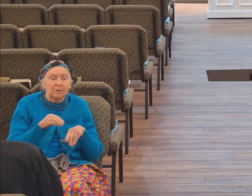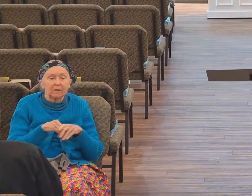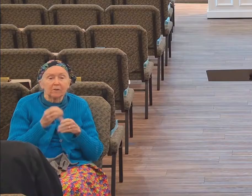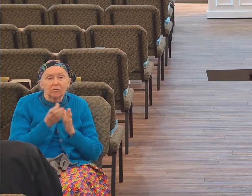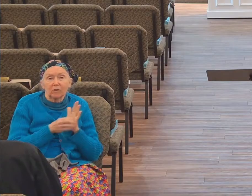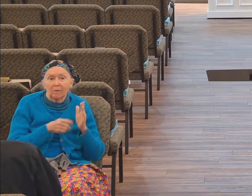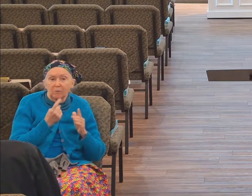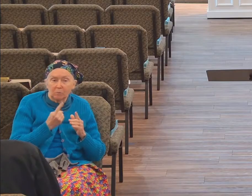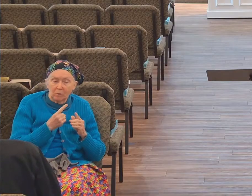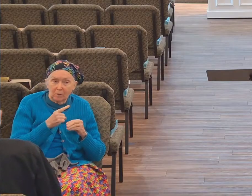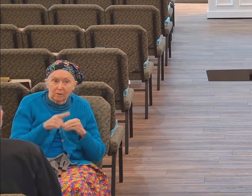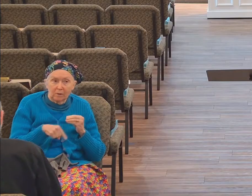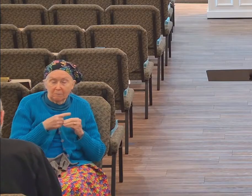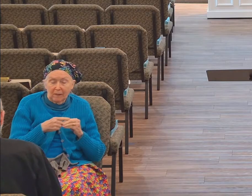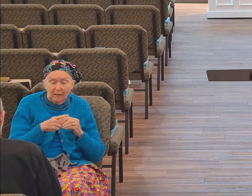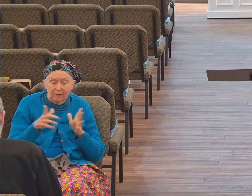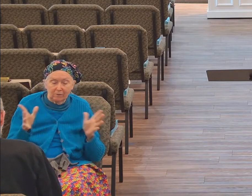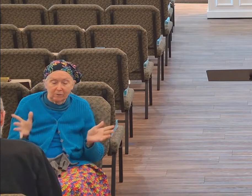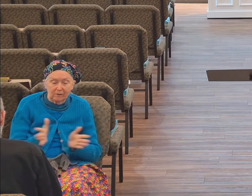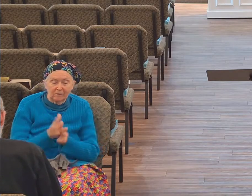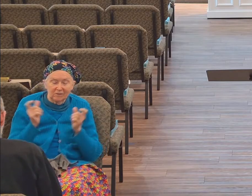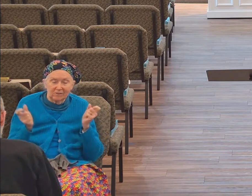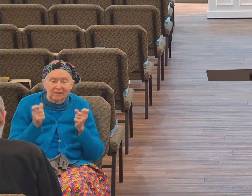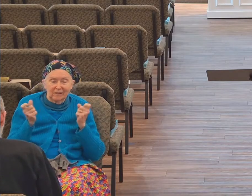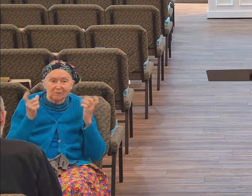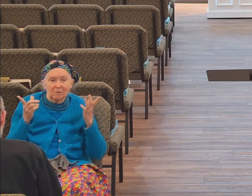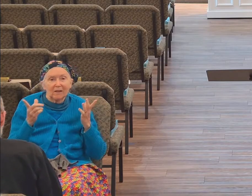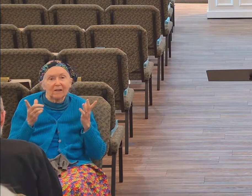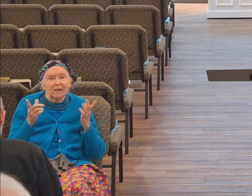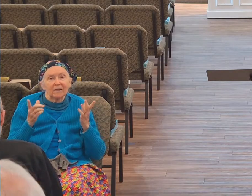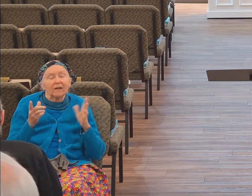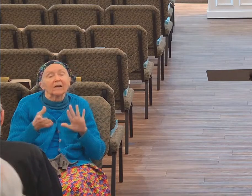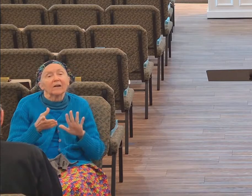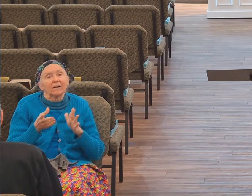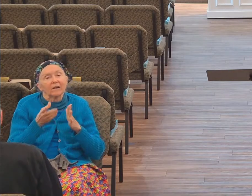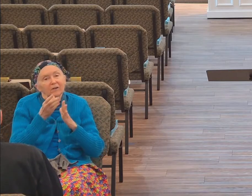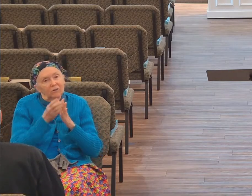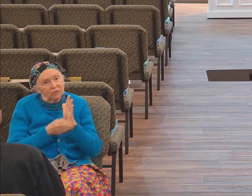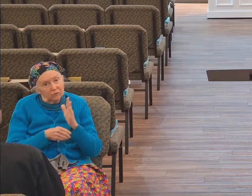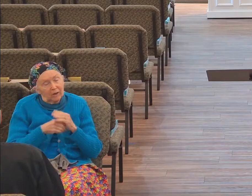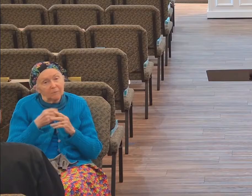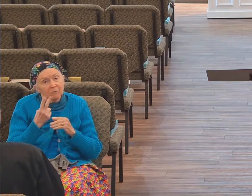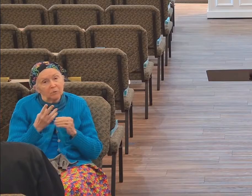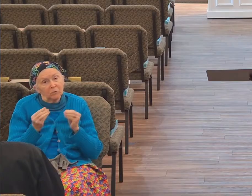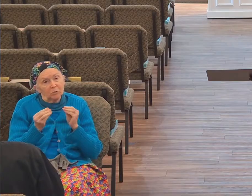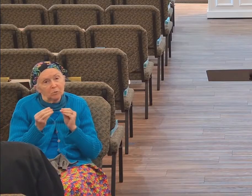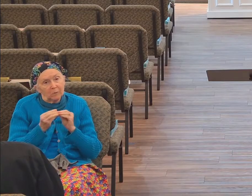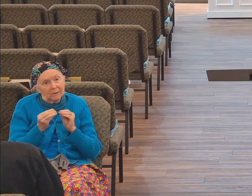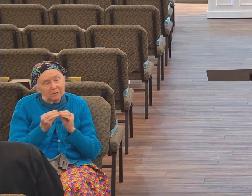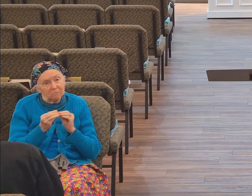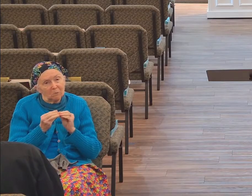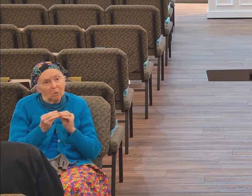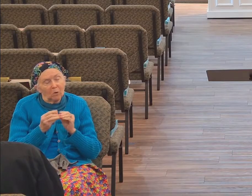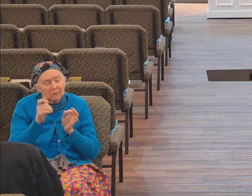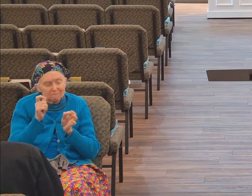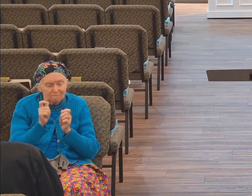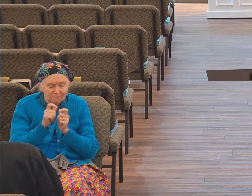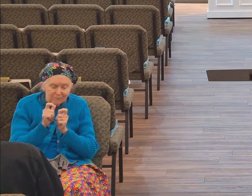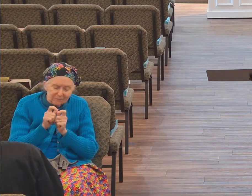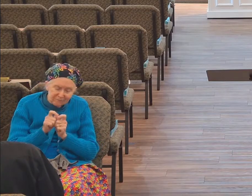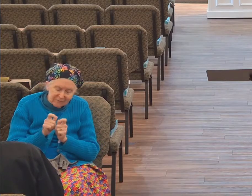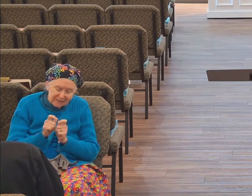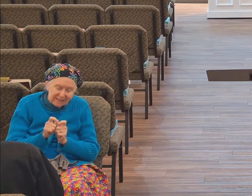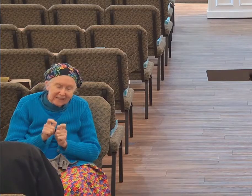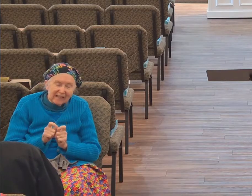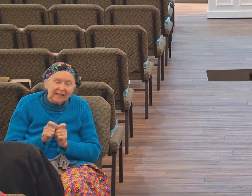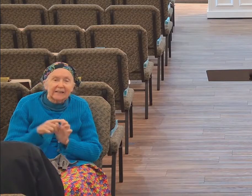But at this point, we'd be just repeating ourselves. Chapter 2 goes into a little more detail about some things that Paul is addressing that we want to